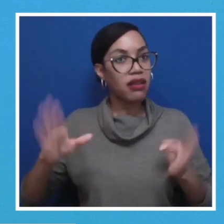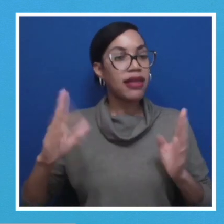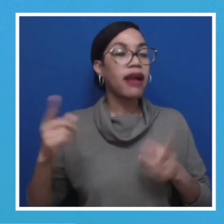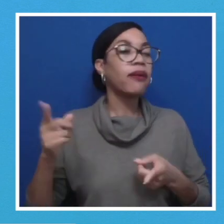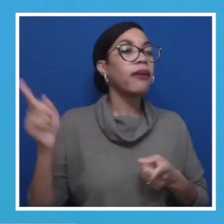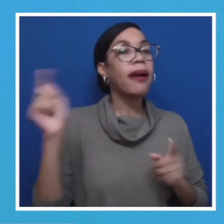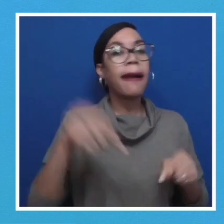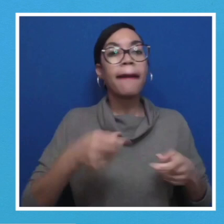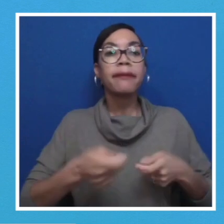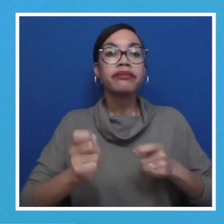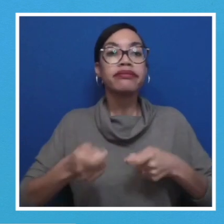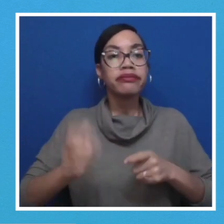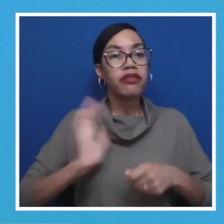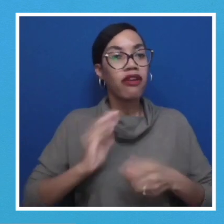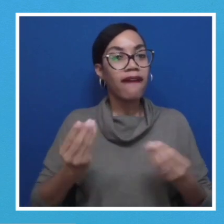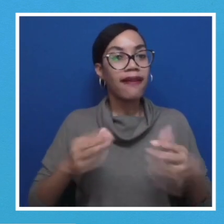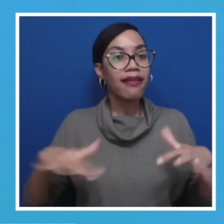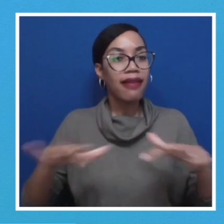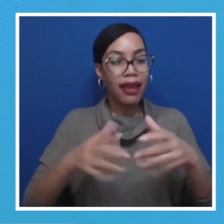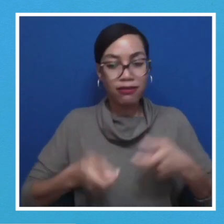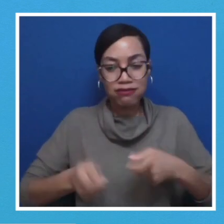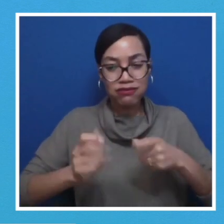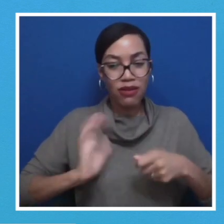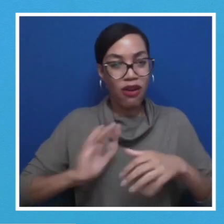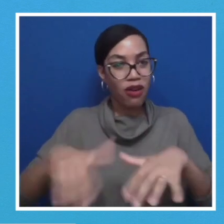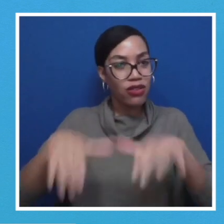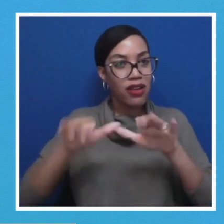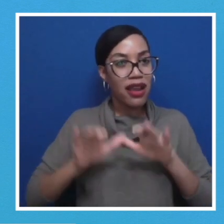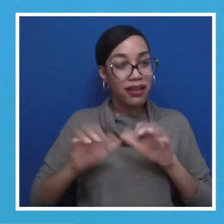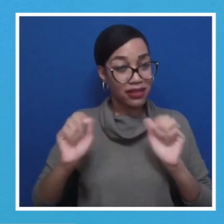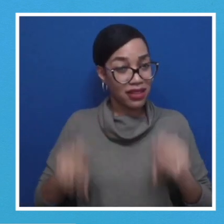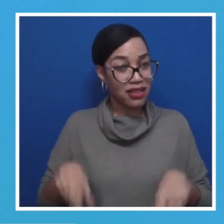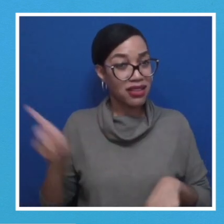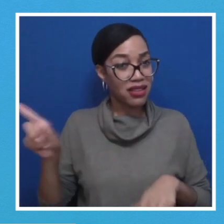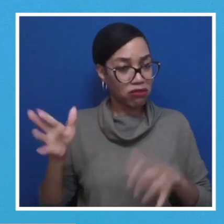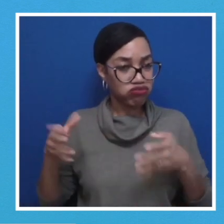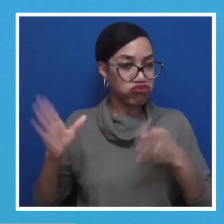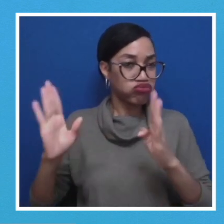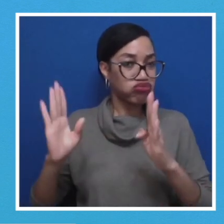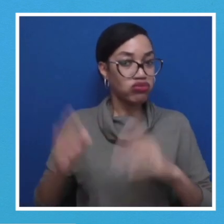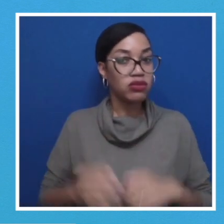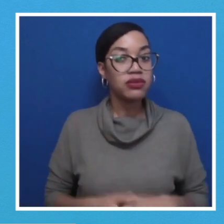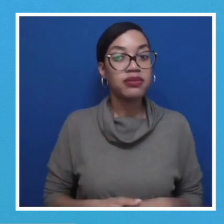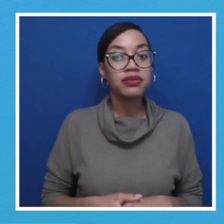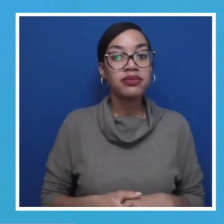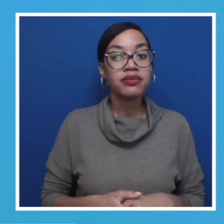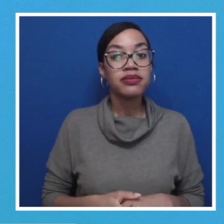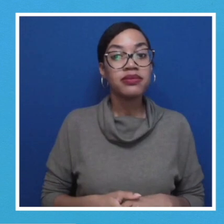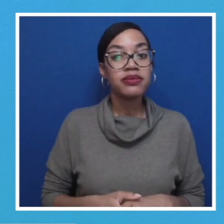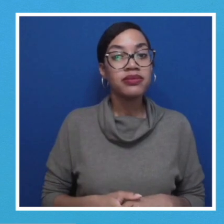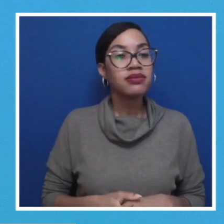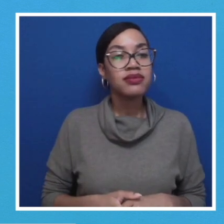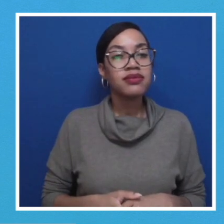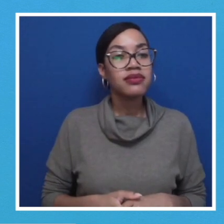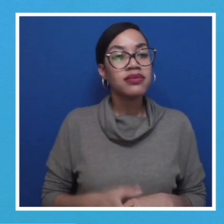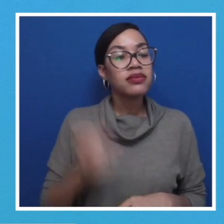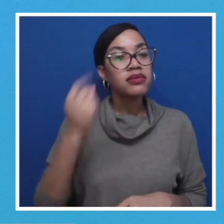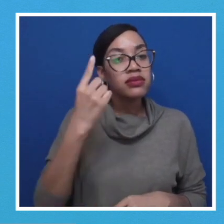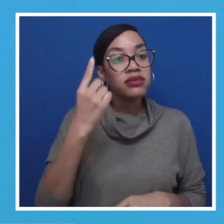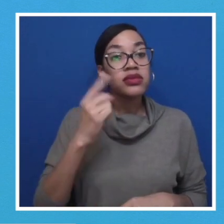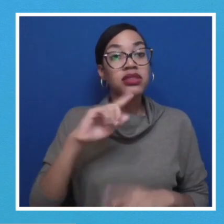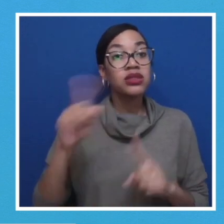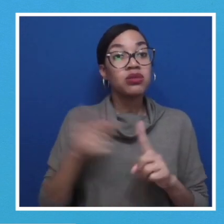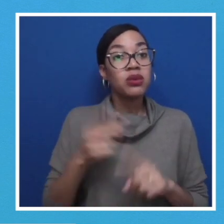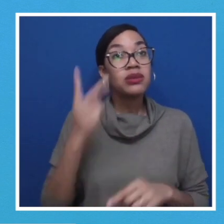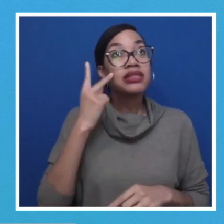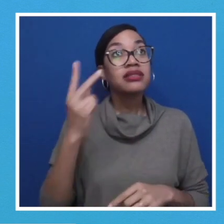to us, we've come to expect it. We know every winter when the snow comes from the sky, so are the helicopters